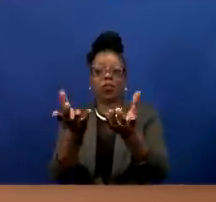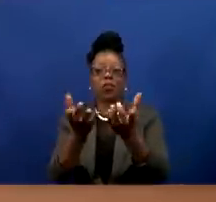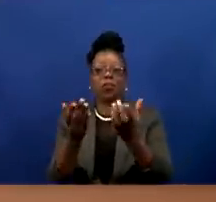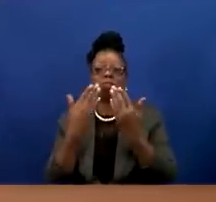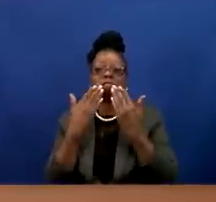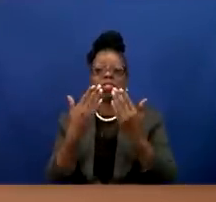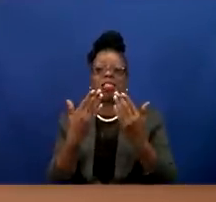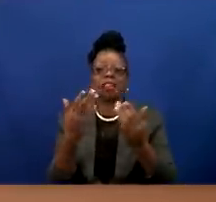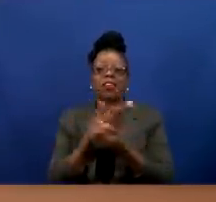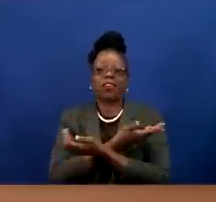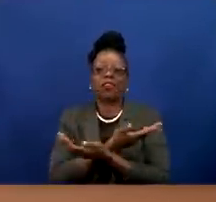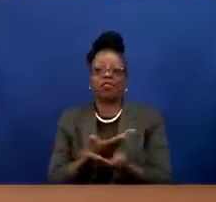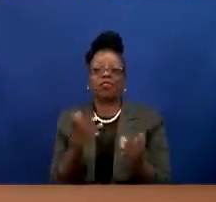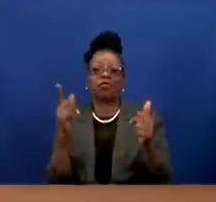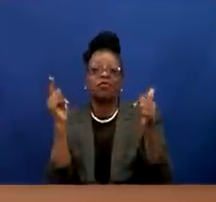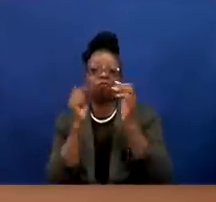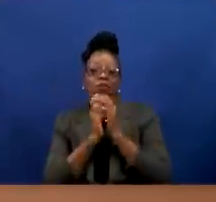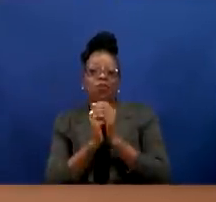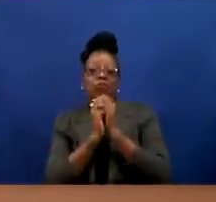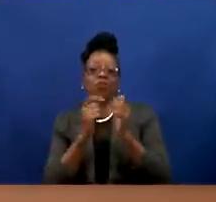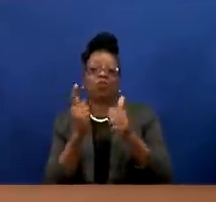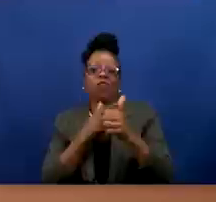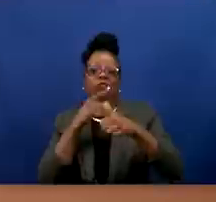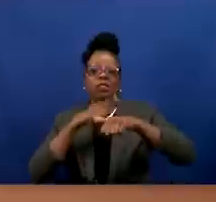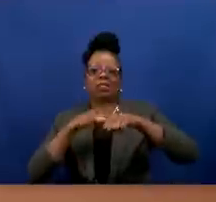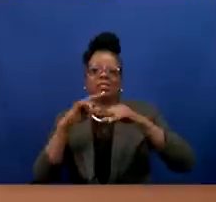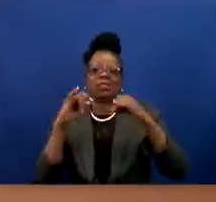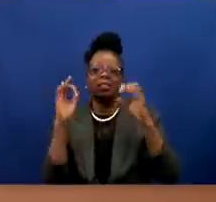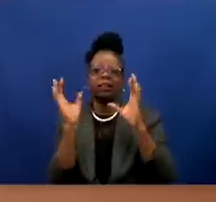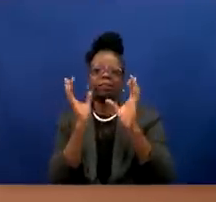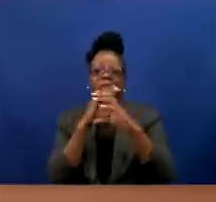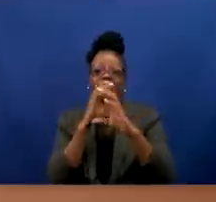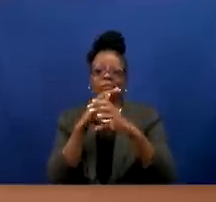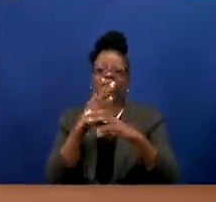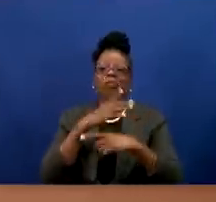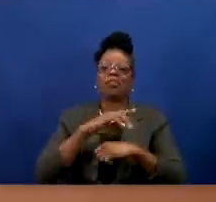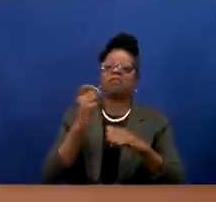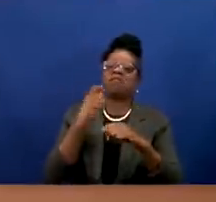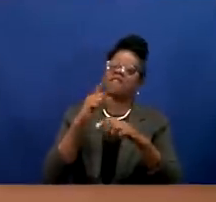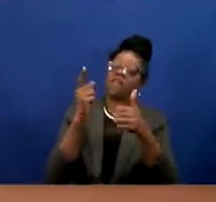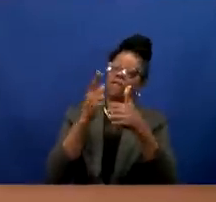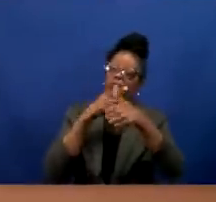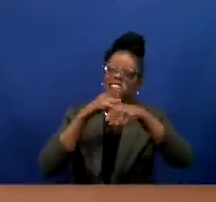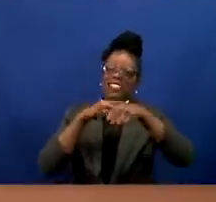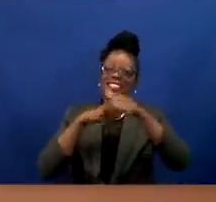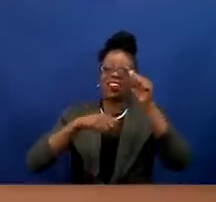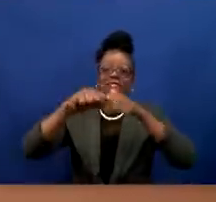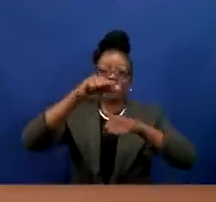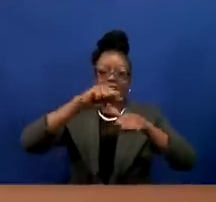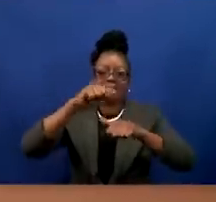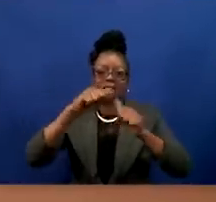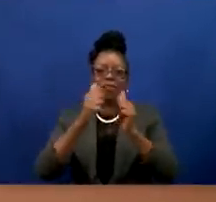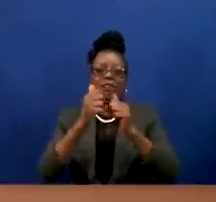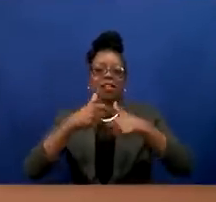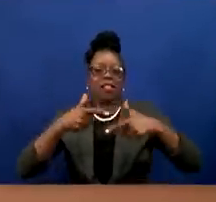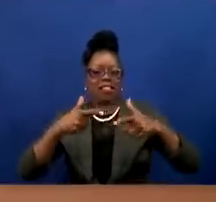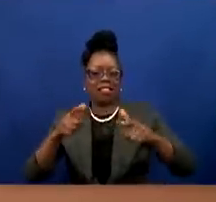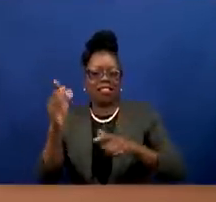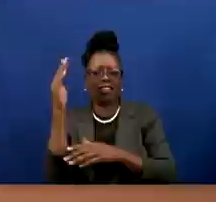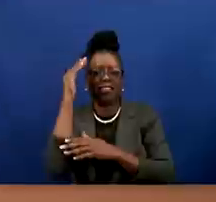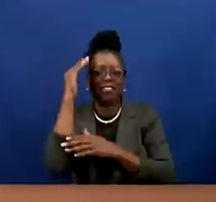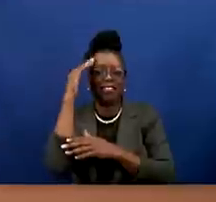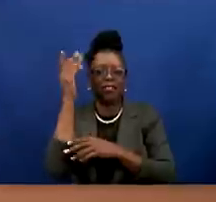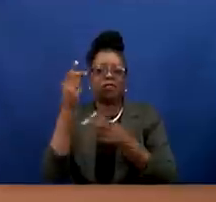you who worship with us for the very first time online. If this is your first time viewing us, we pray that you would let us know so that we can hear from you